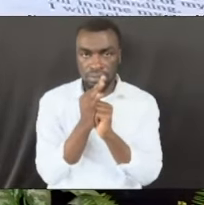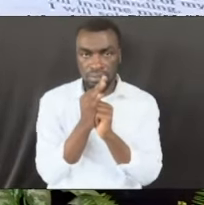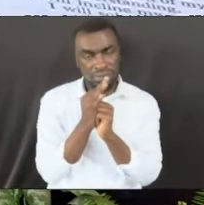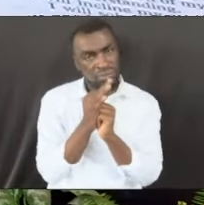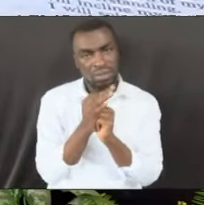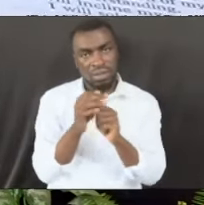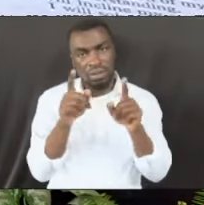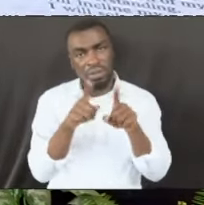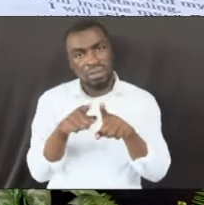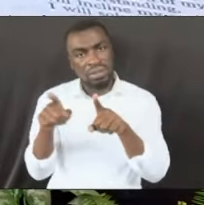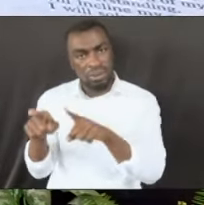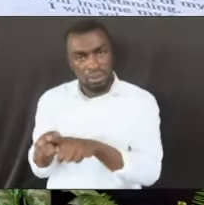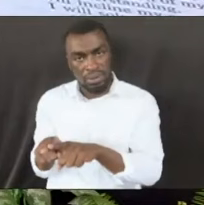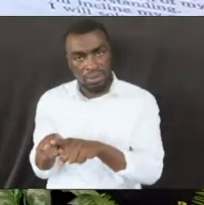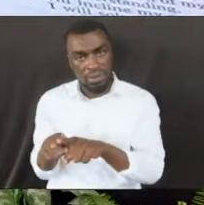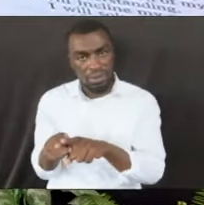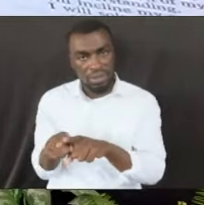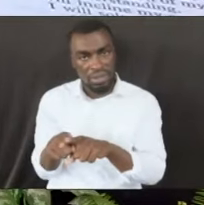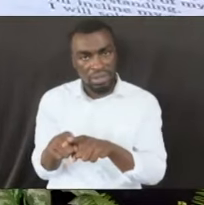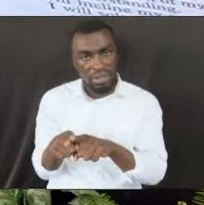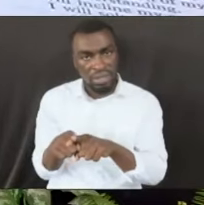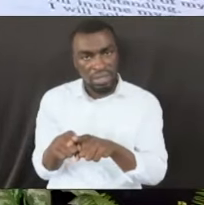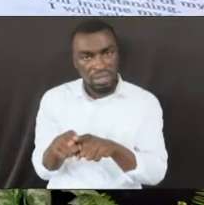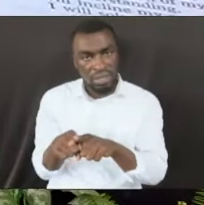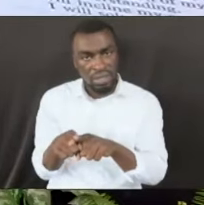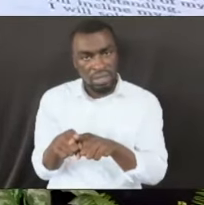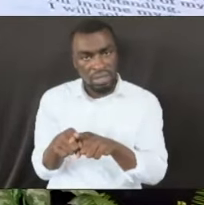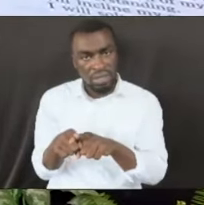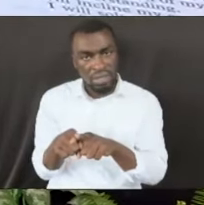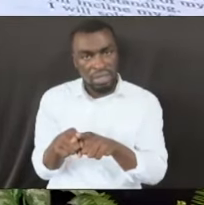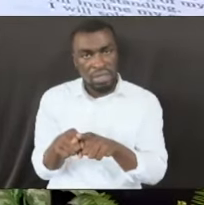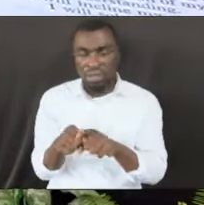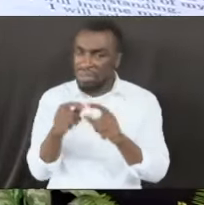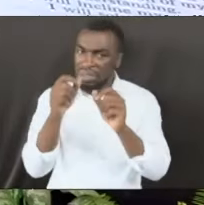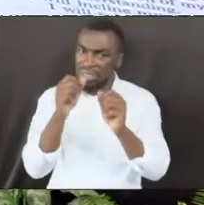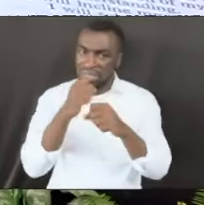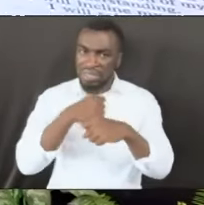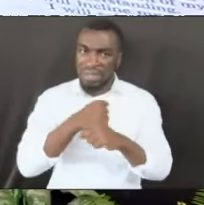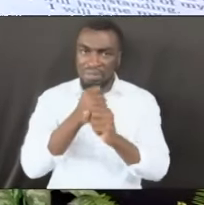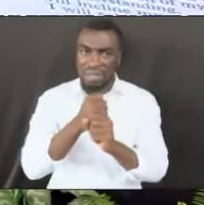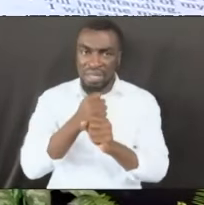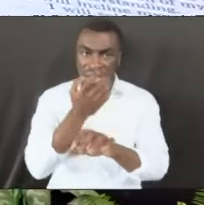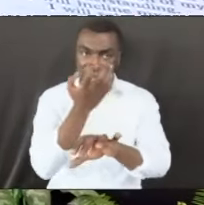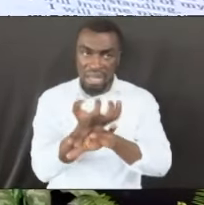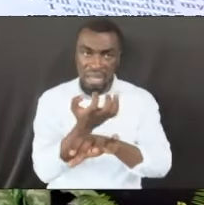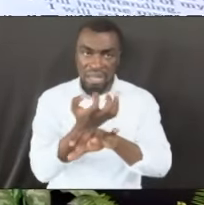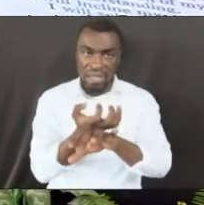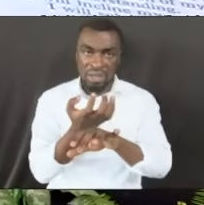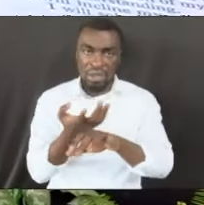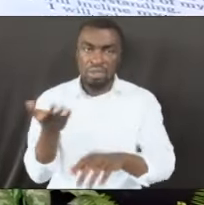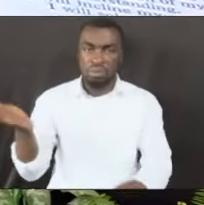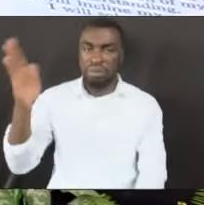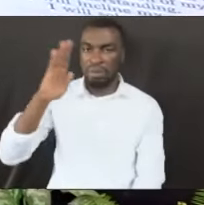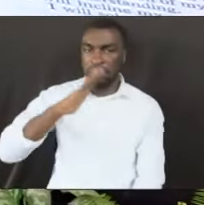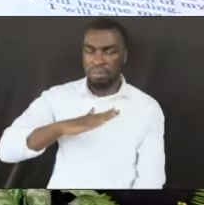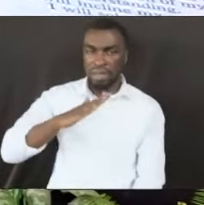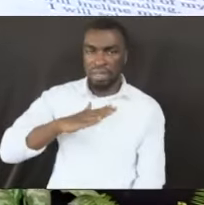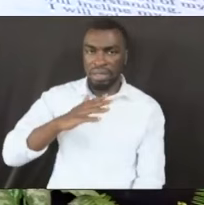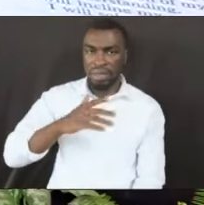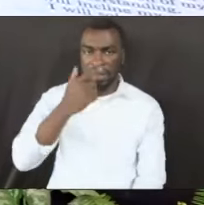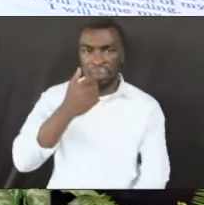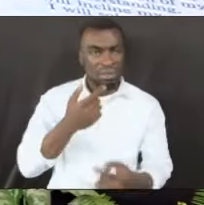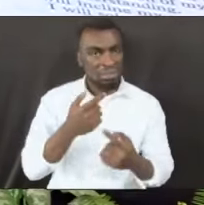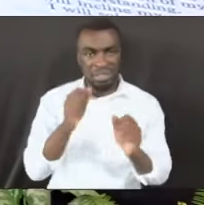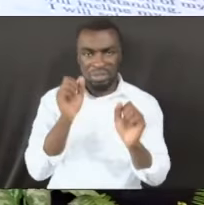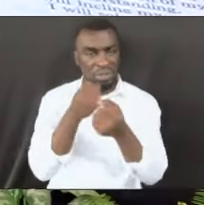nevertheless, the men rowed hard to return to land, but they could not, for the sea continued